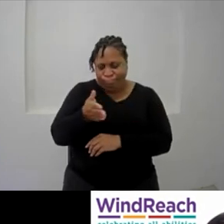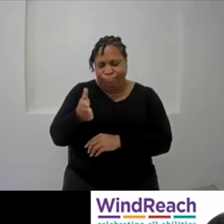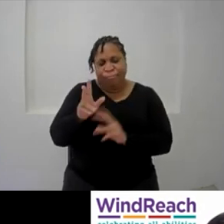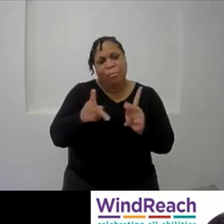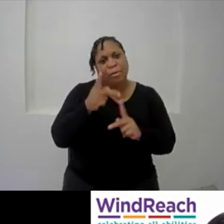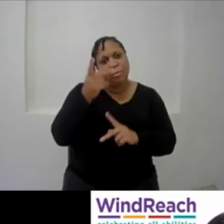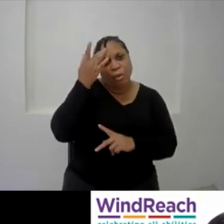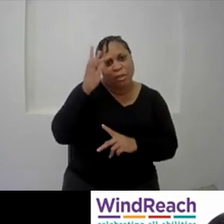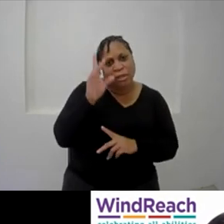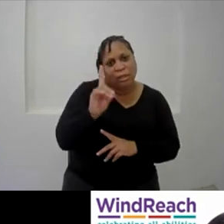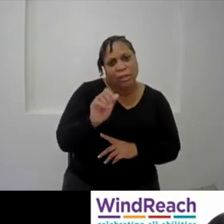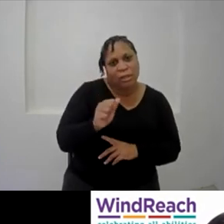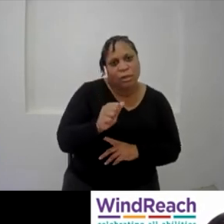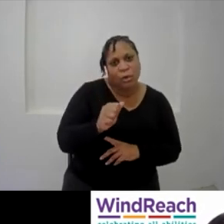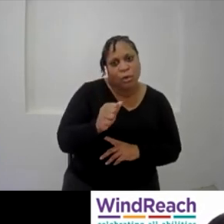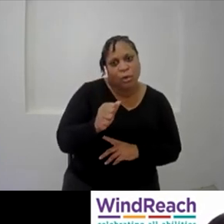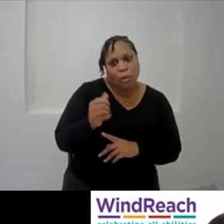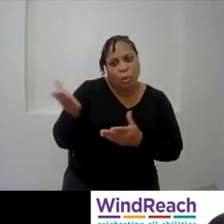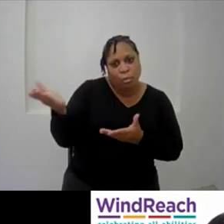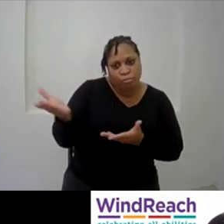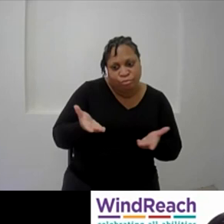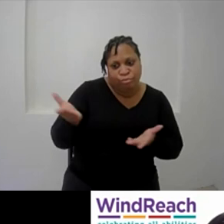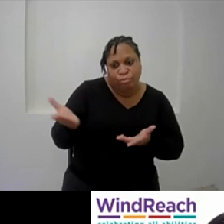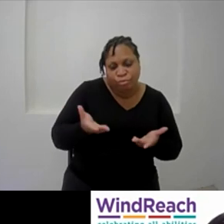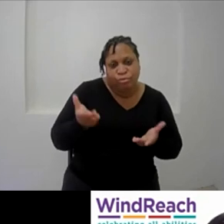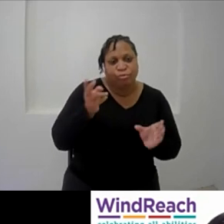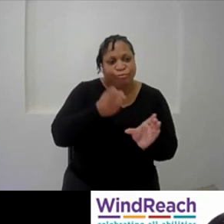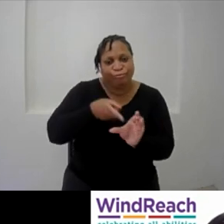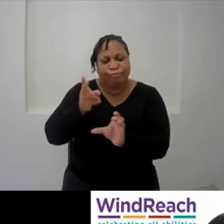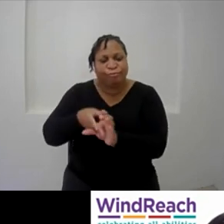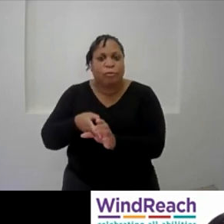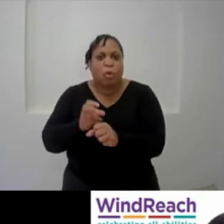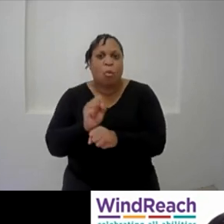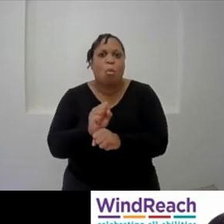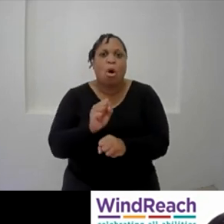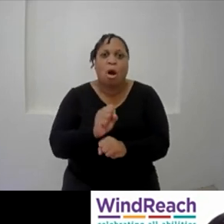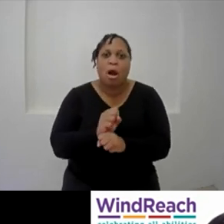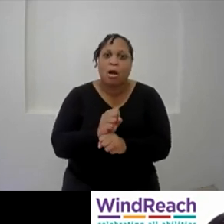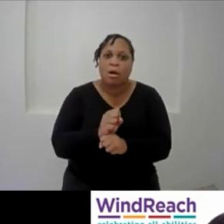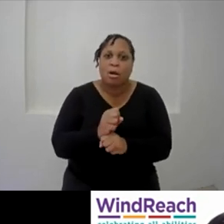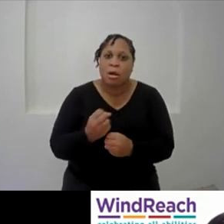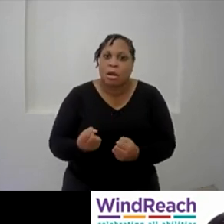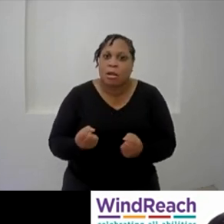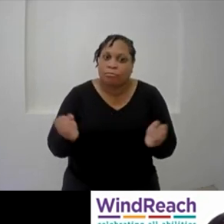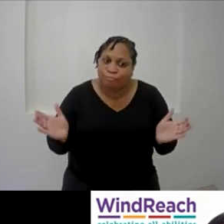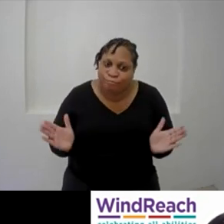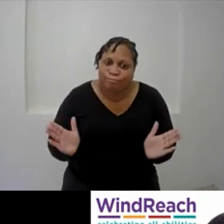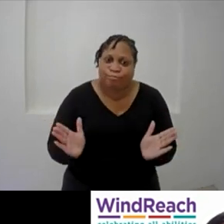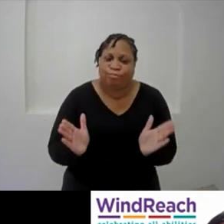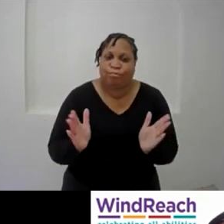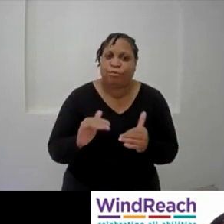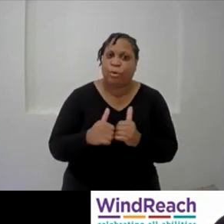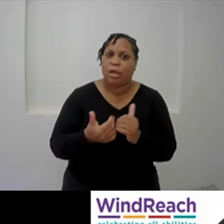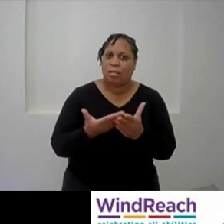disabilities were brought in to work to influence how things happened. We'd have